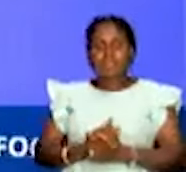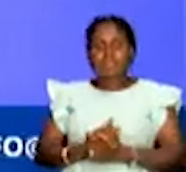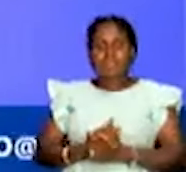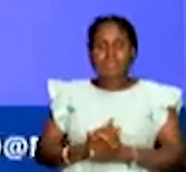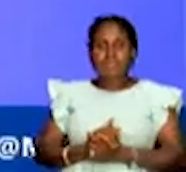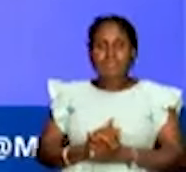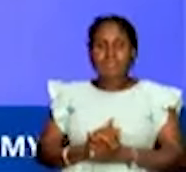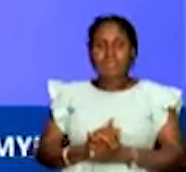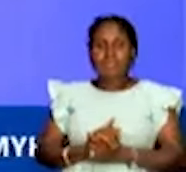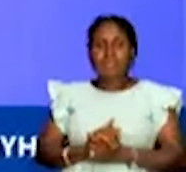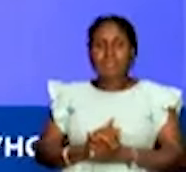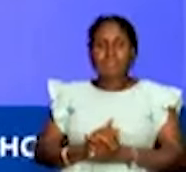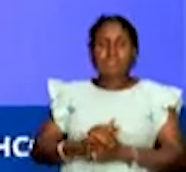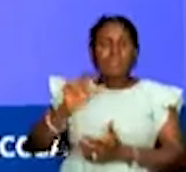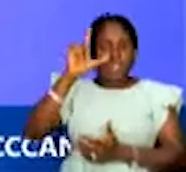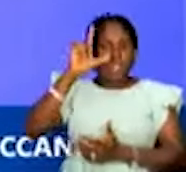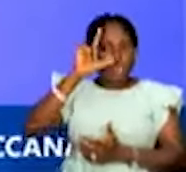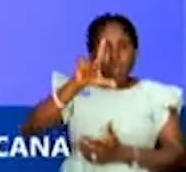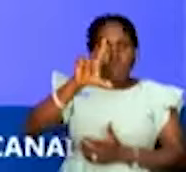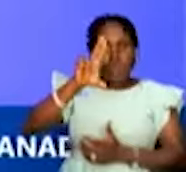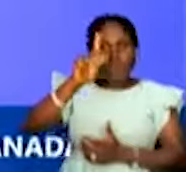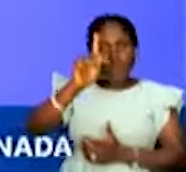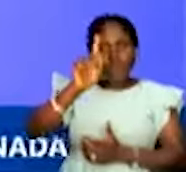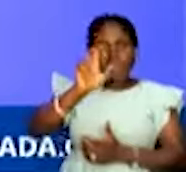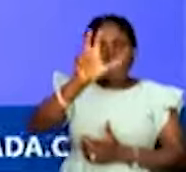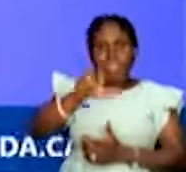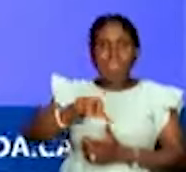Give us Luke chapter 13, please. For sake